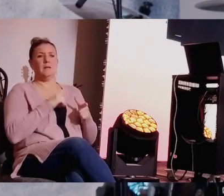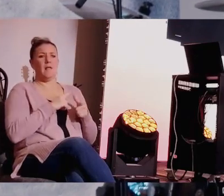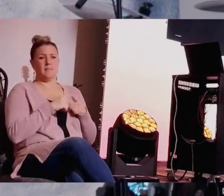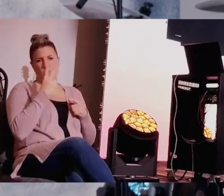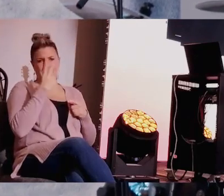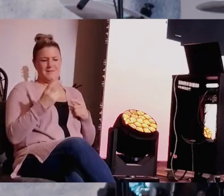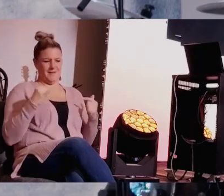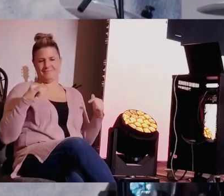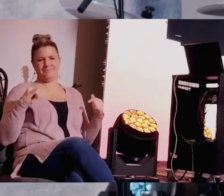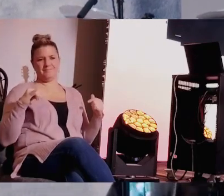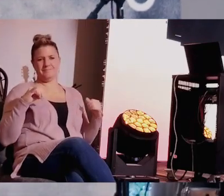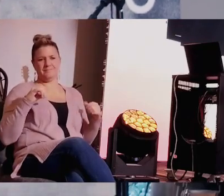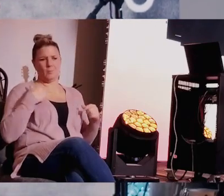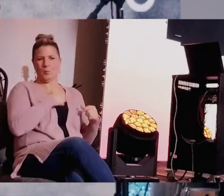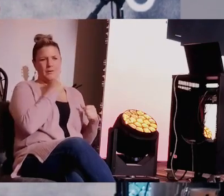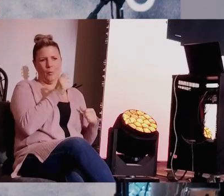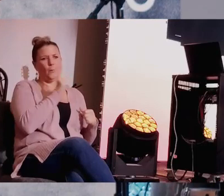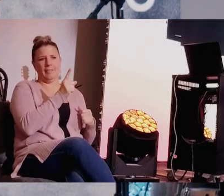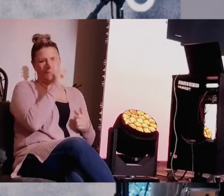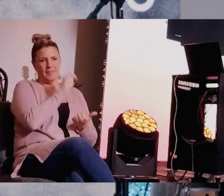on us, that's the last thing we believe.